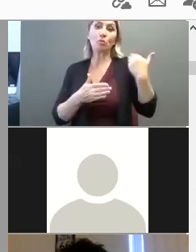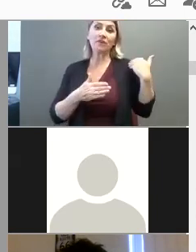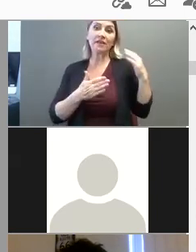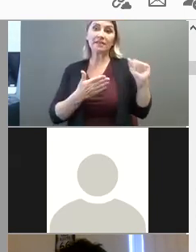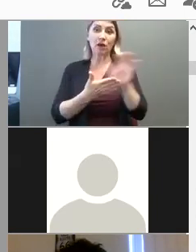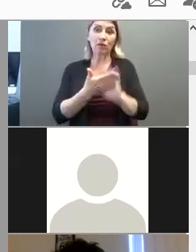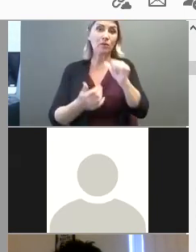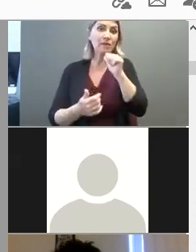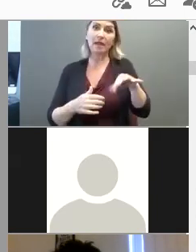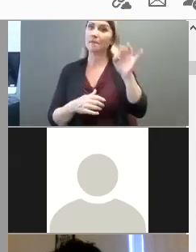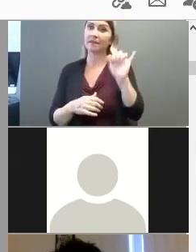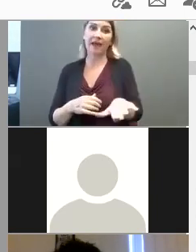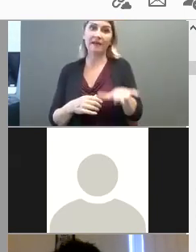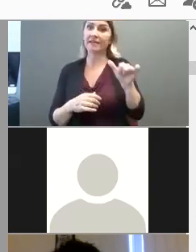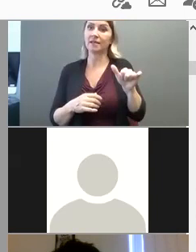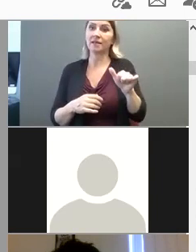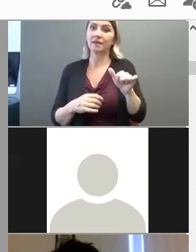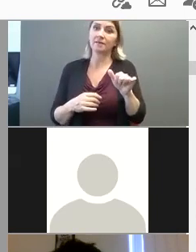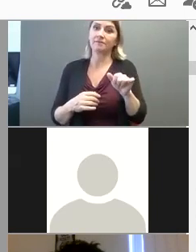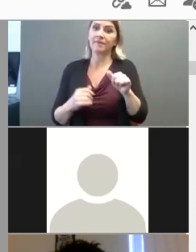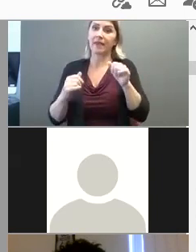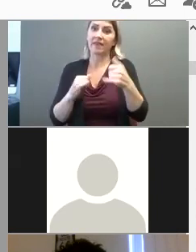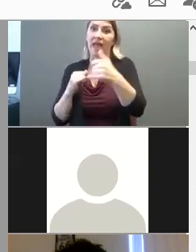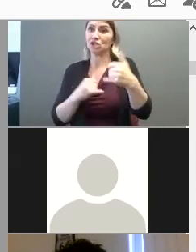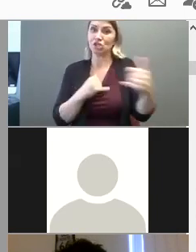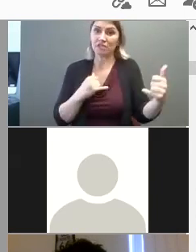we did not pick these edges in sort of randomly. So this is